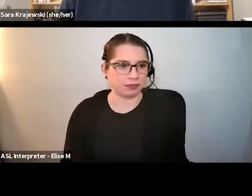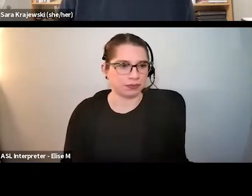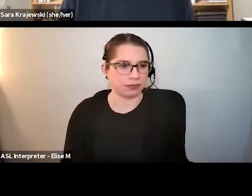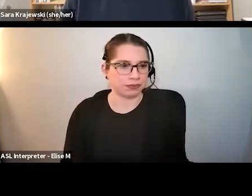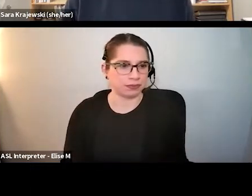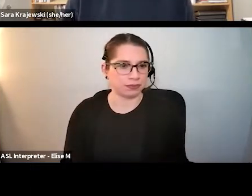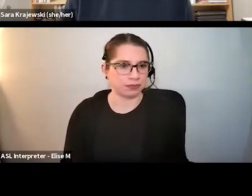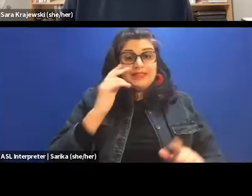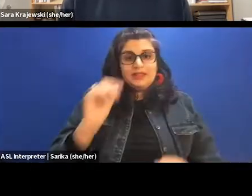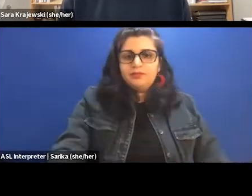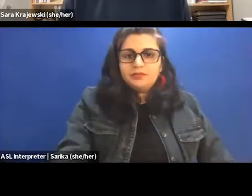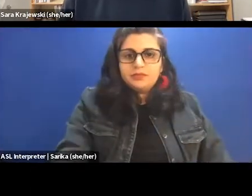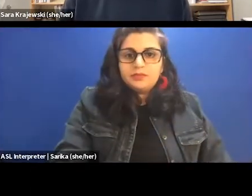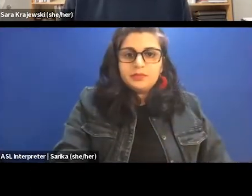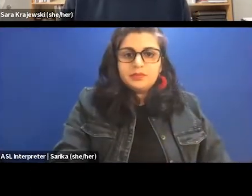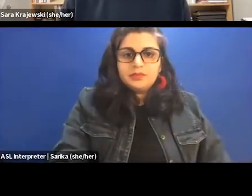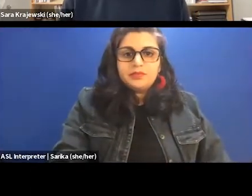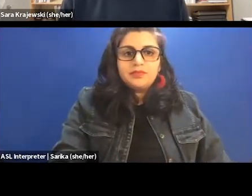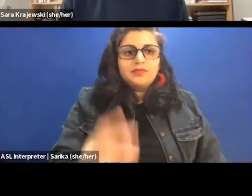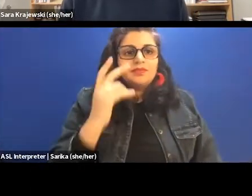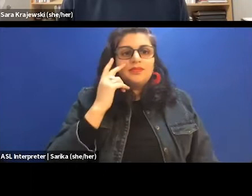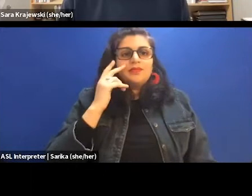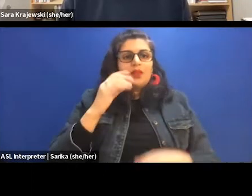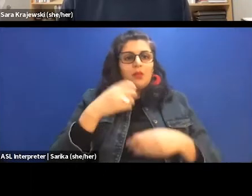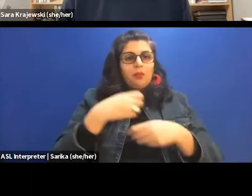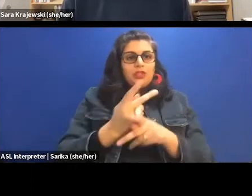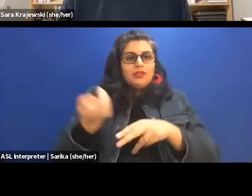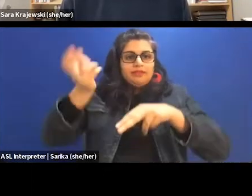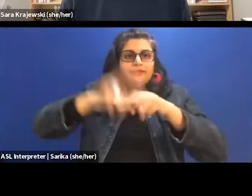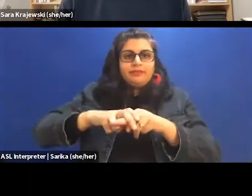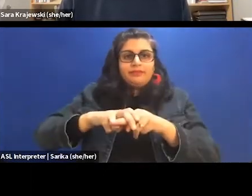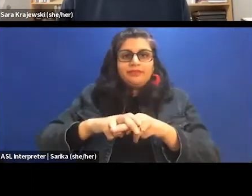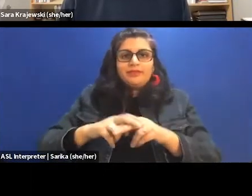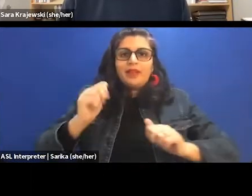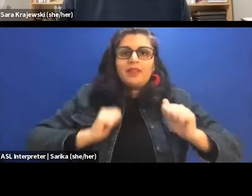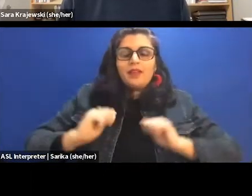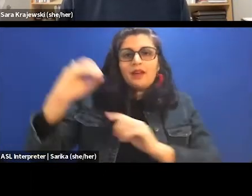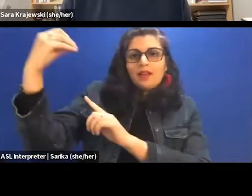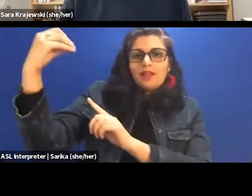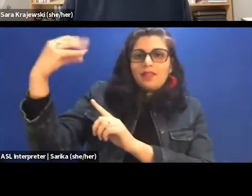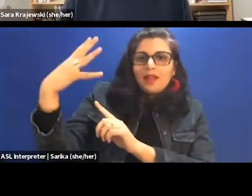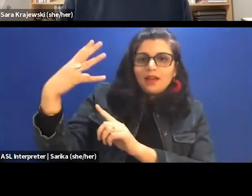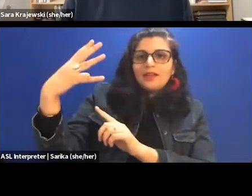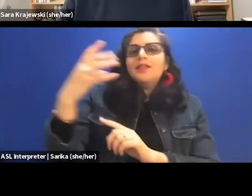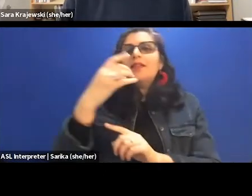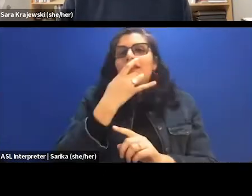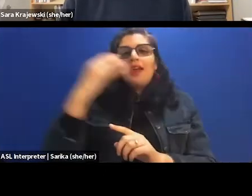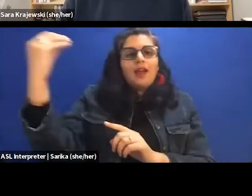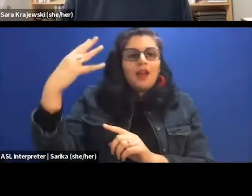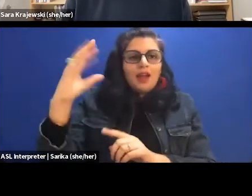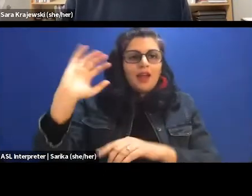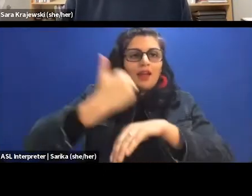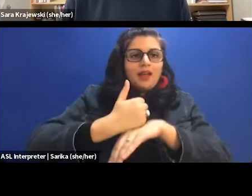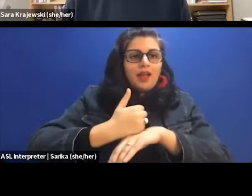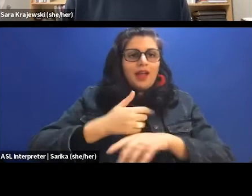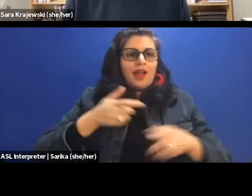the producer sitting on a film set surrounded by theater lights and stage hands, indicating his important position within the